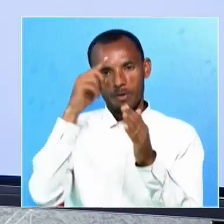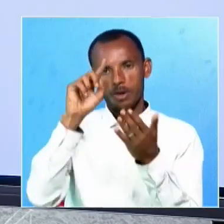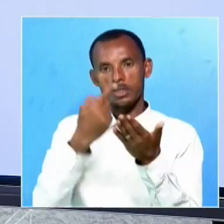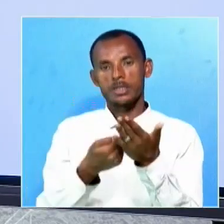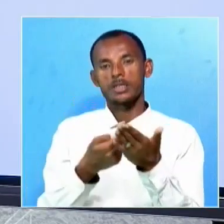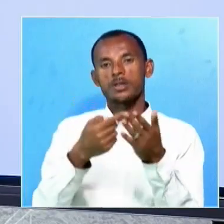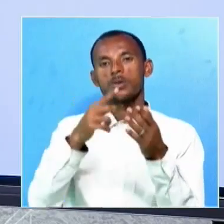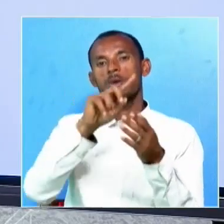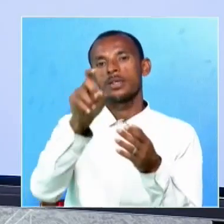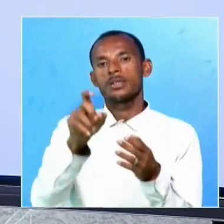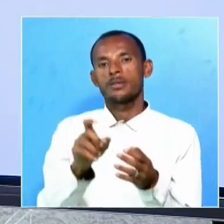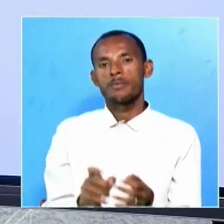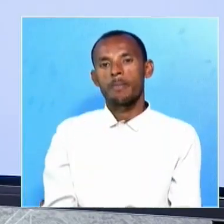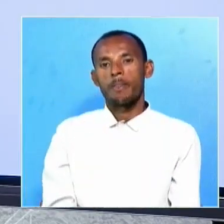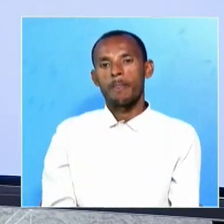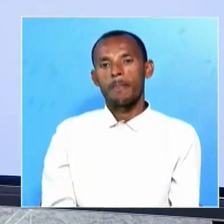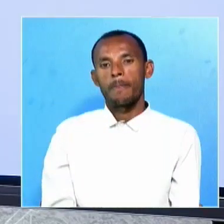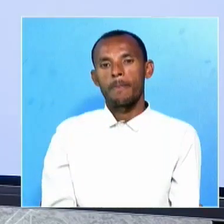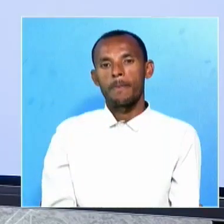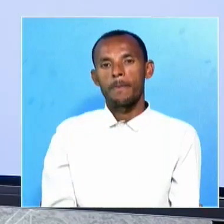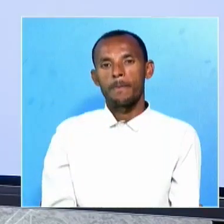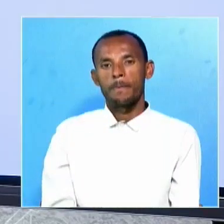try.